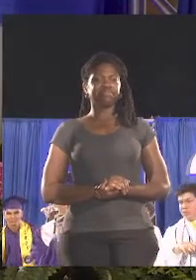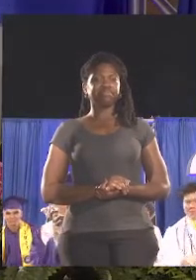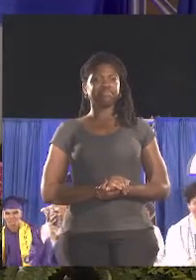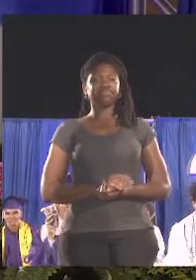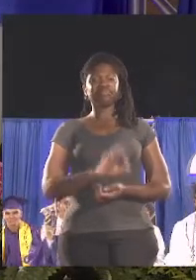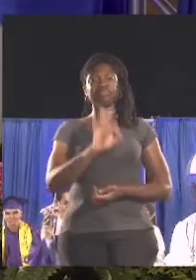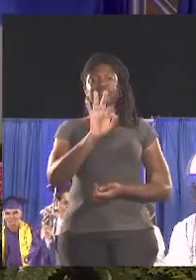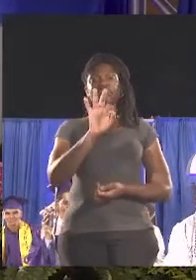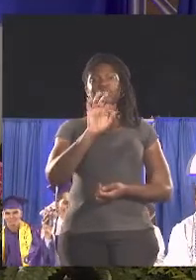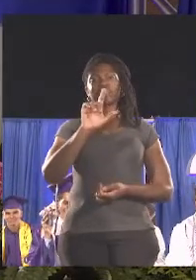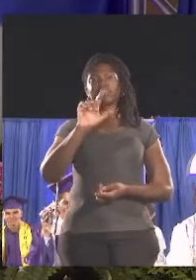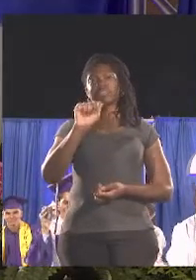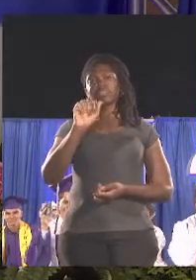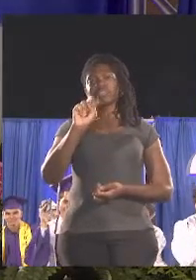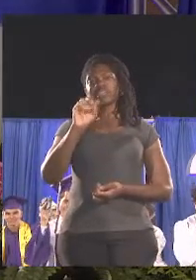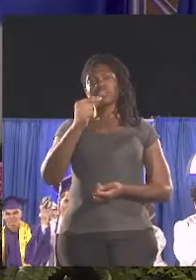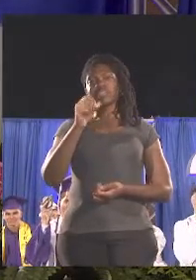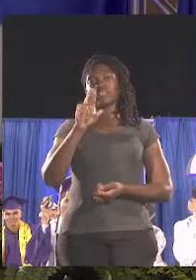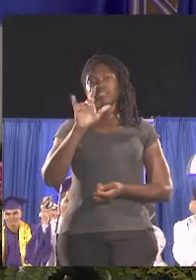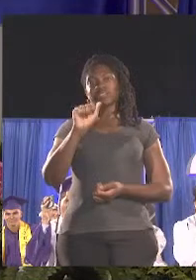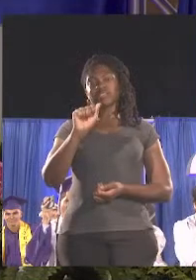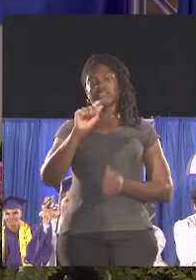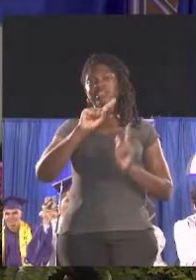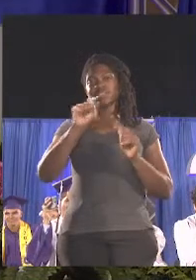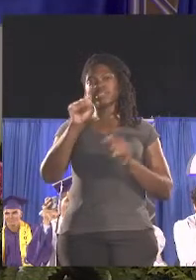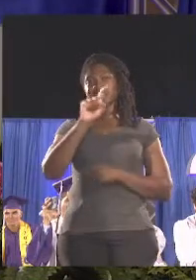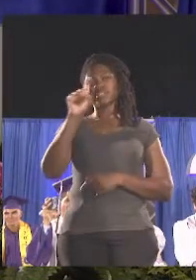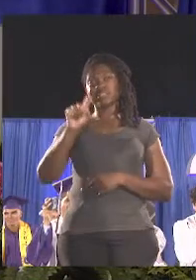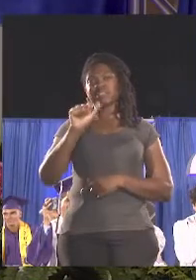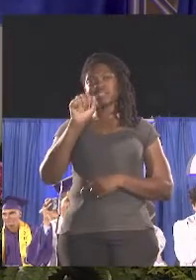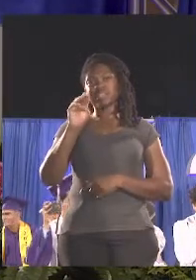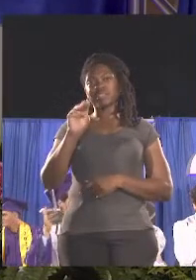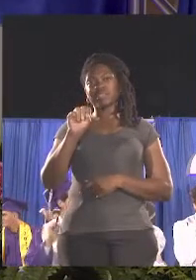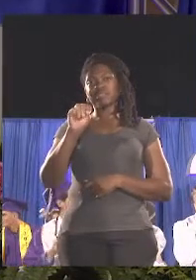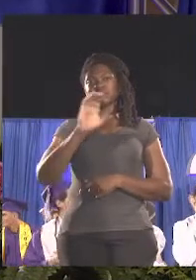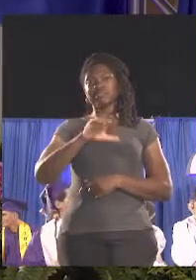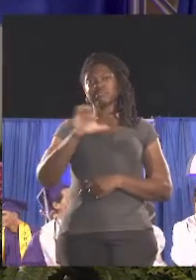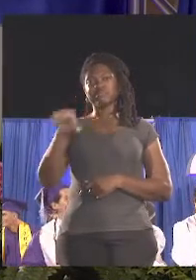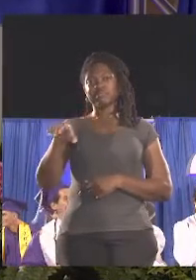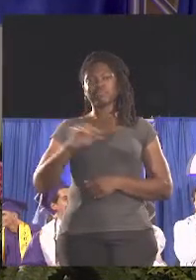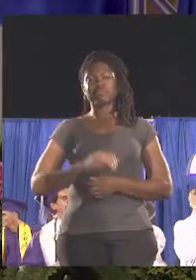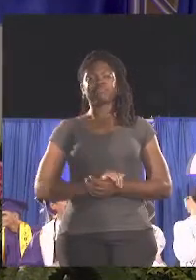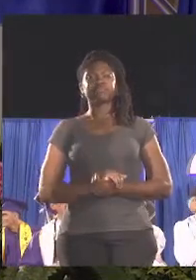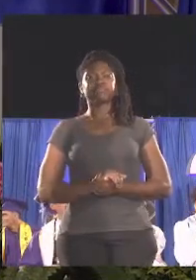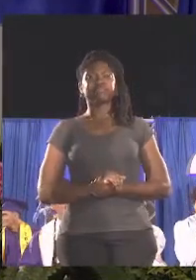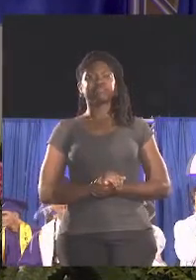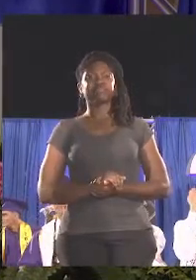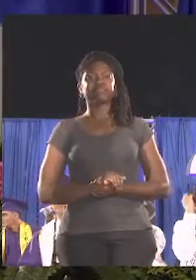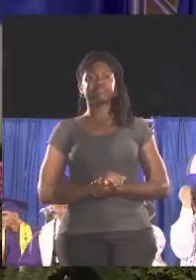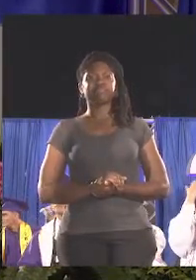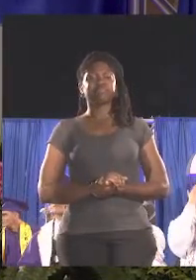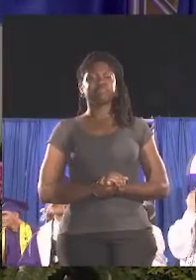Faith A. Longoria, Texas A&M University, Corpus Christi.